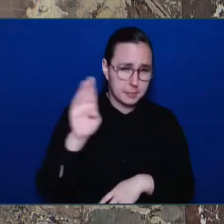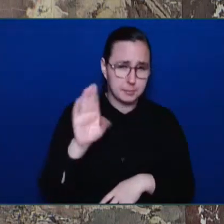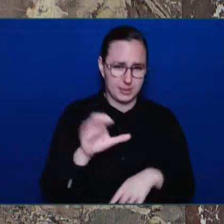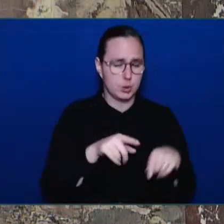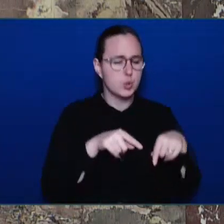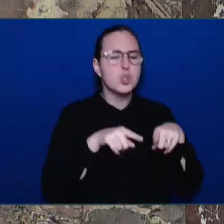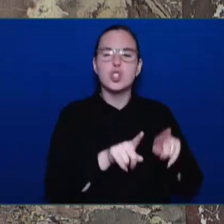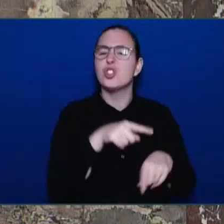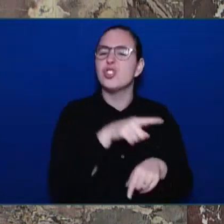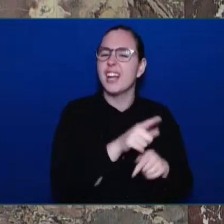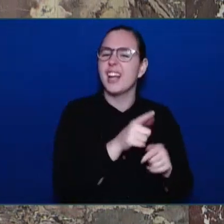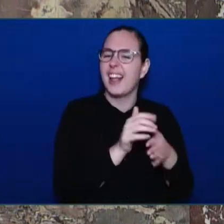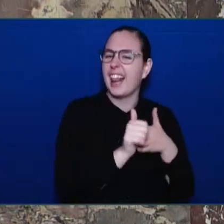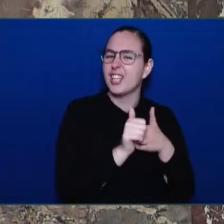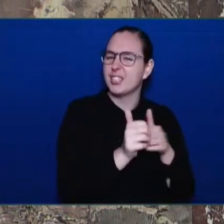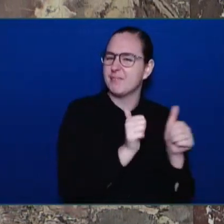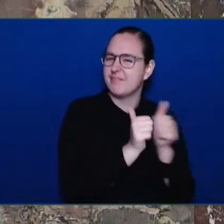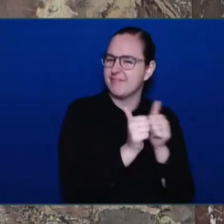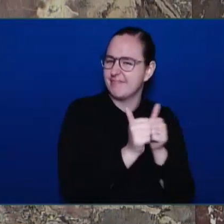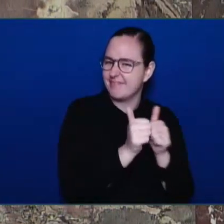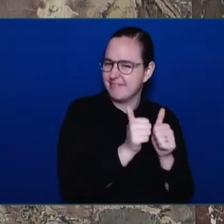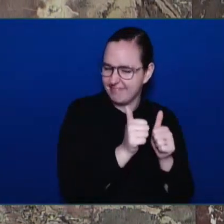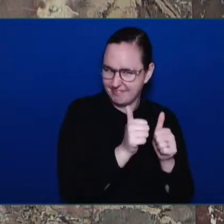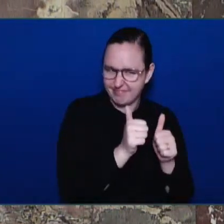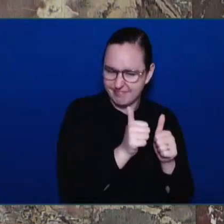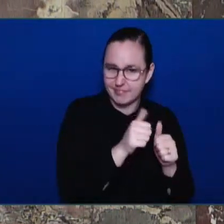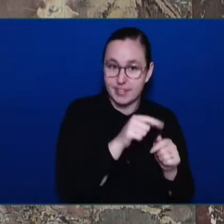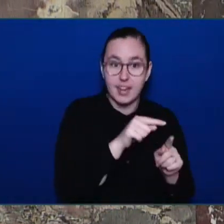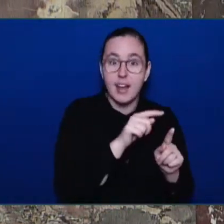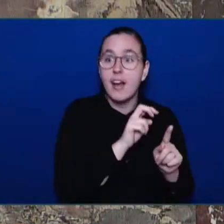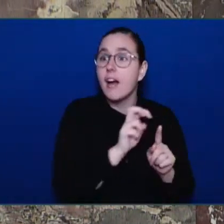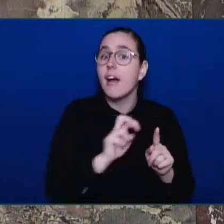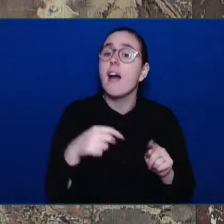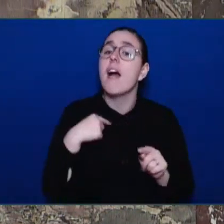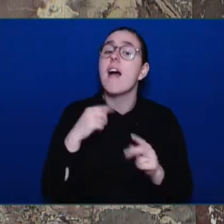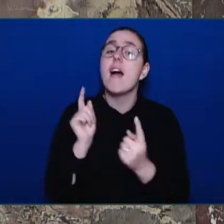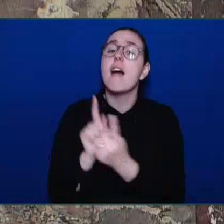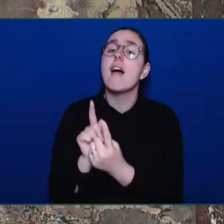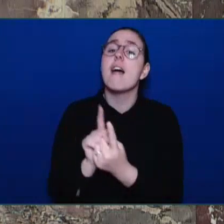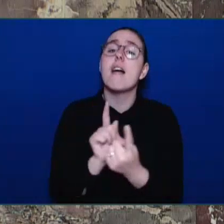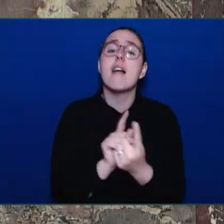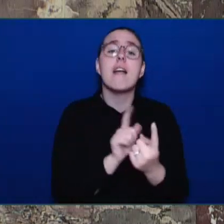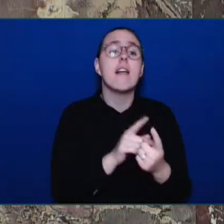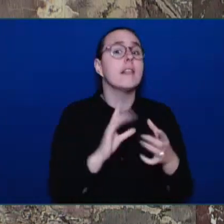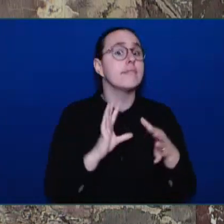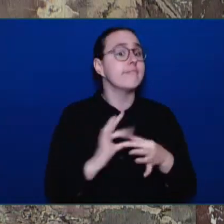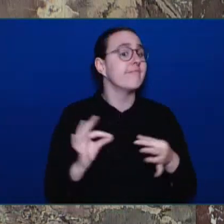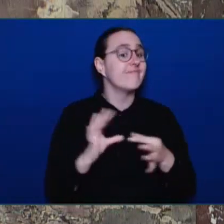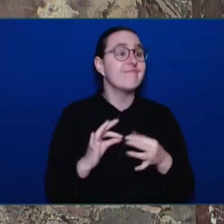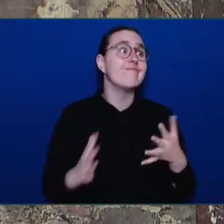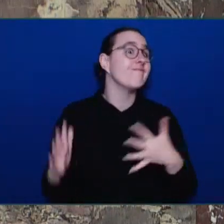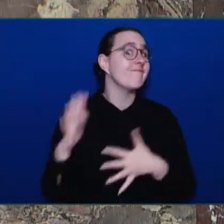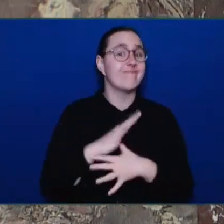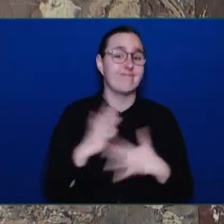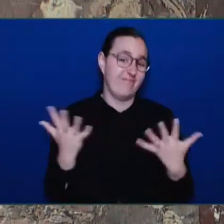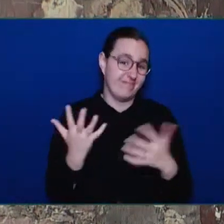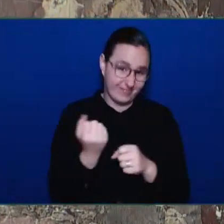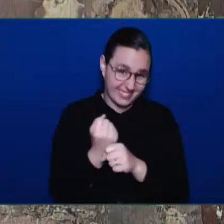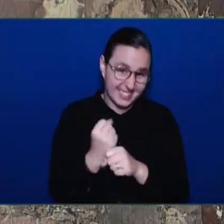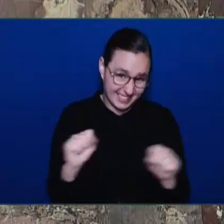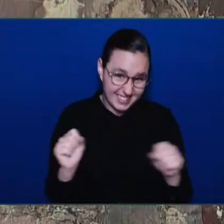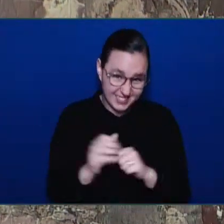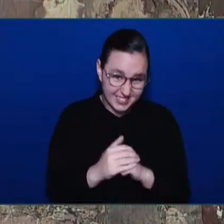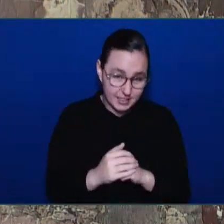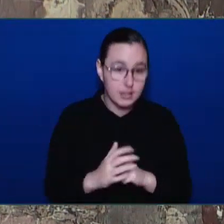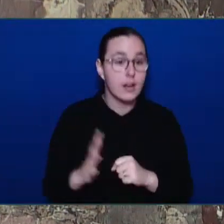priorities is public safety. That's why when the urban mayors came to us and said they were seeing this issue in their communities, I asked them to provide us with